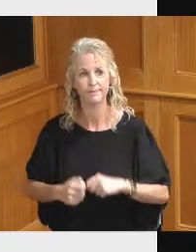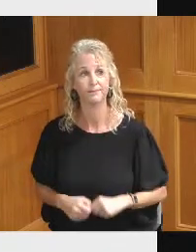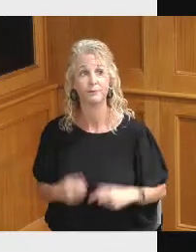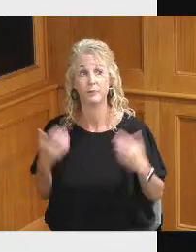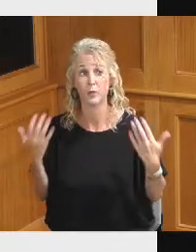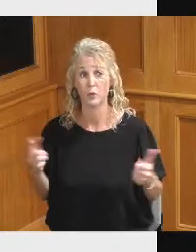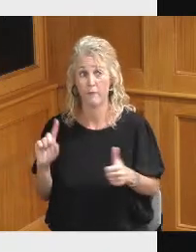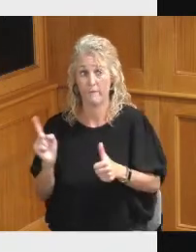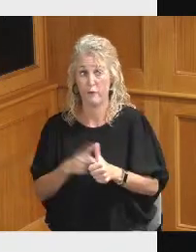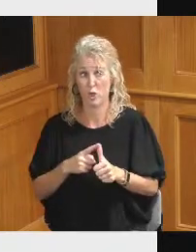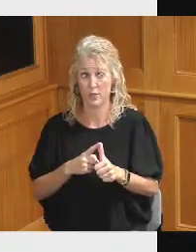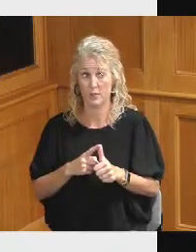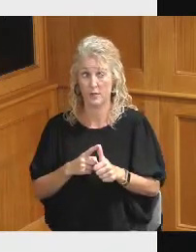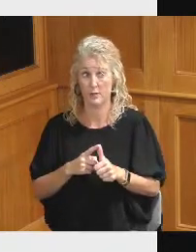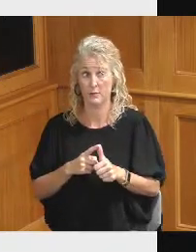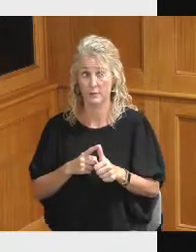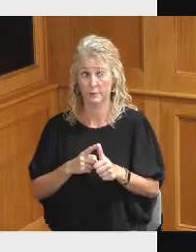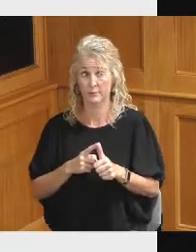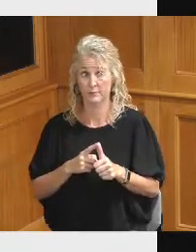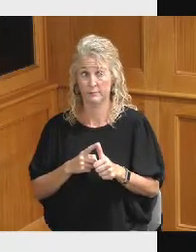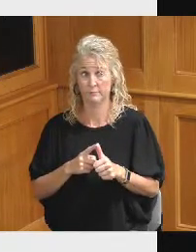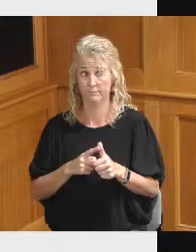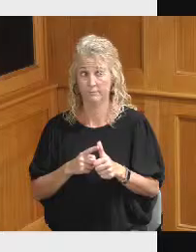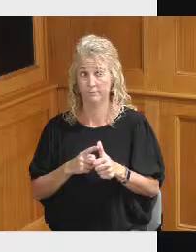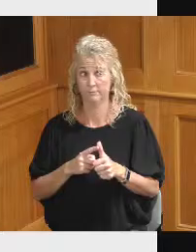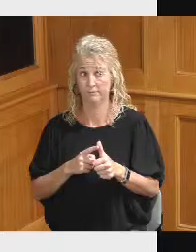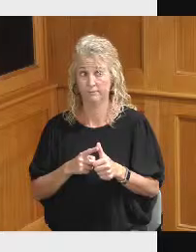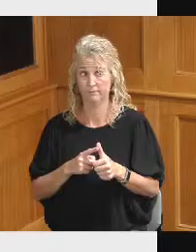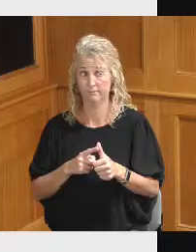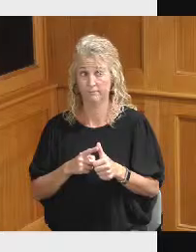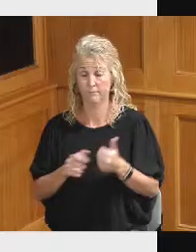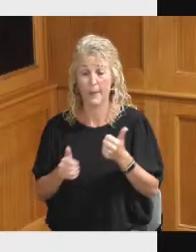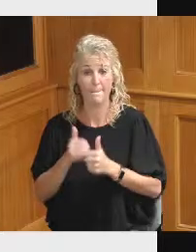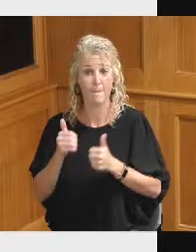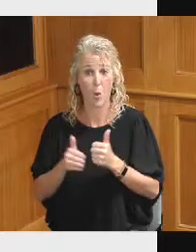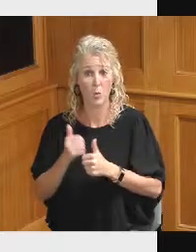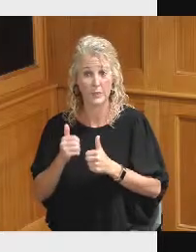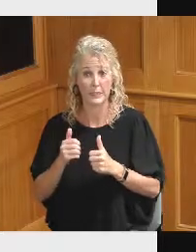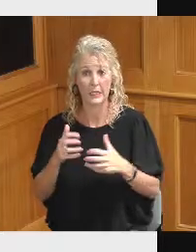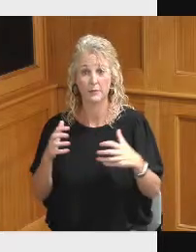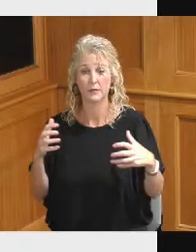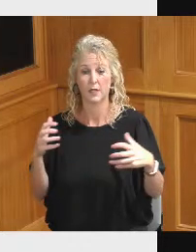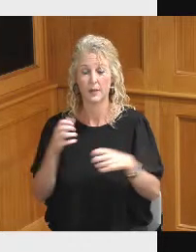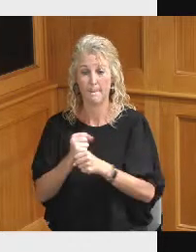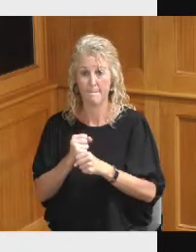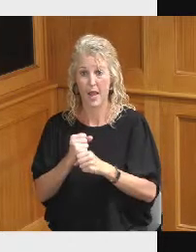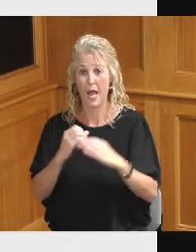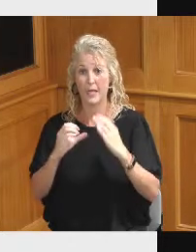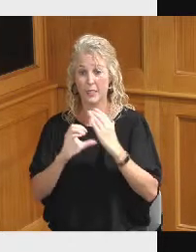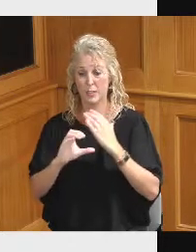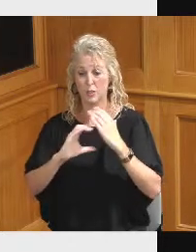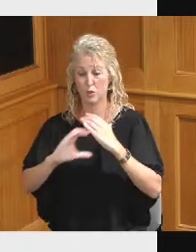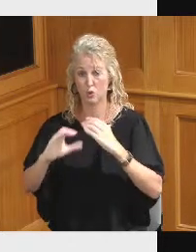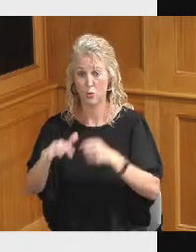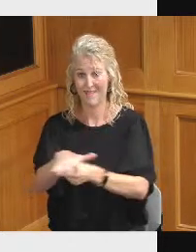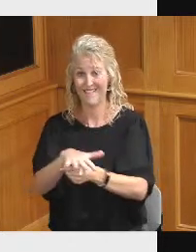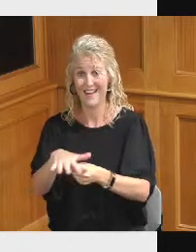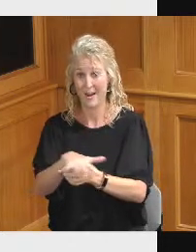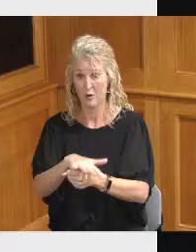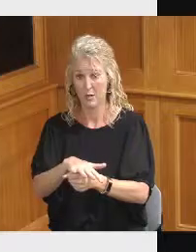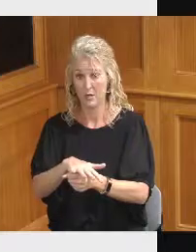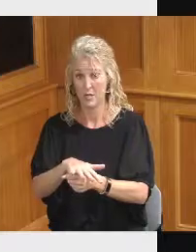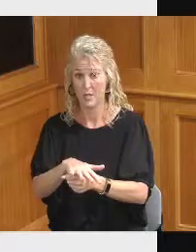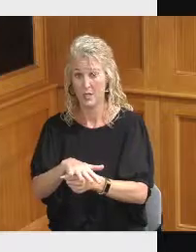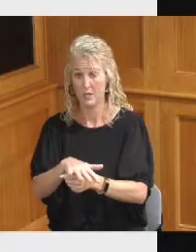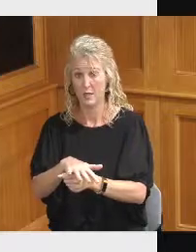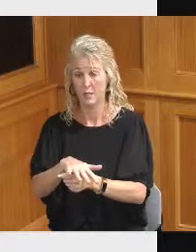So the first one is in the area, it's mostly in the combined sewer area, and it's focused on looking at areas that